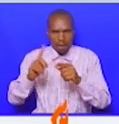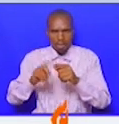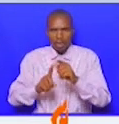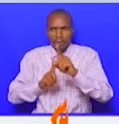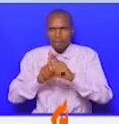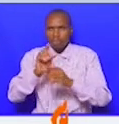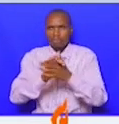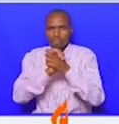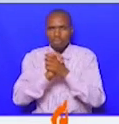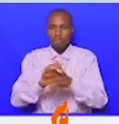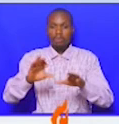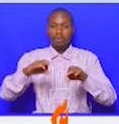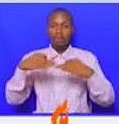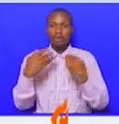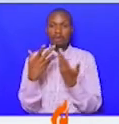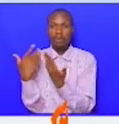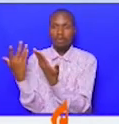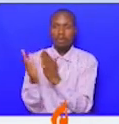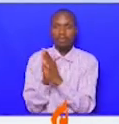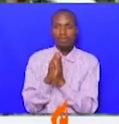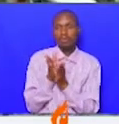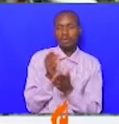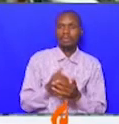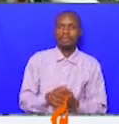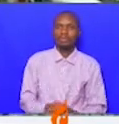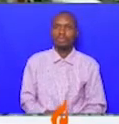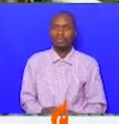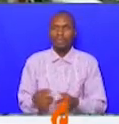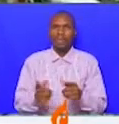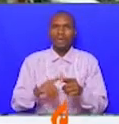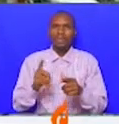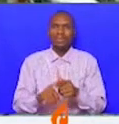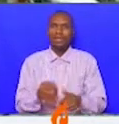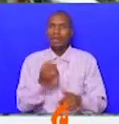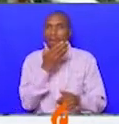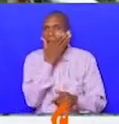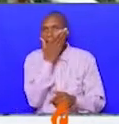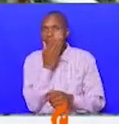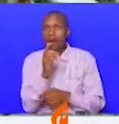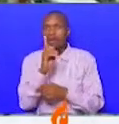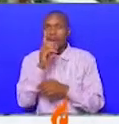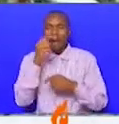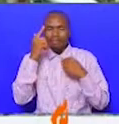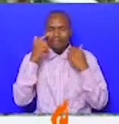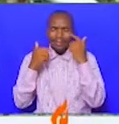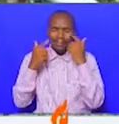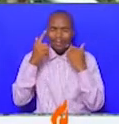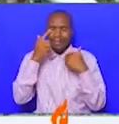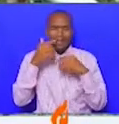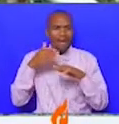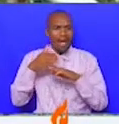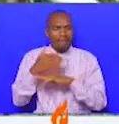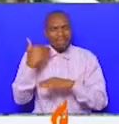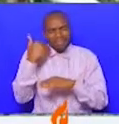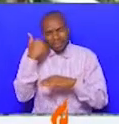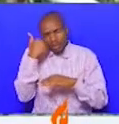na kutuwalige nilioro botiro kubwati ya senchira yobo ikirano. Nigo omugaka oyomo arebirero maiga yoburo ile atamanye tibwa